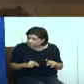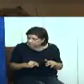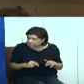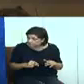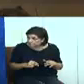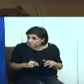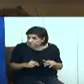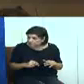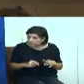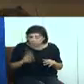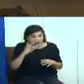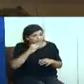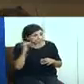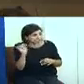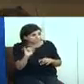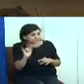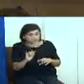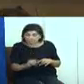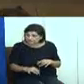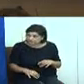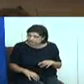It's pretty, too.